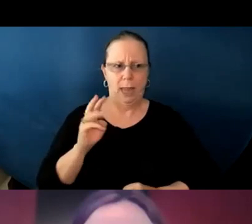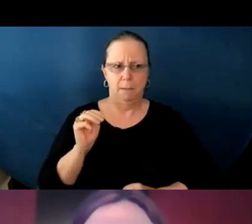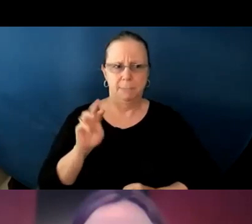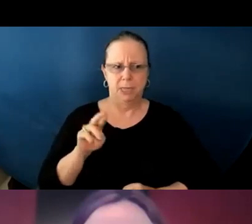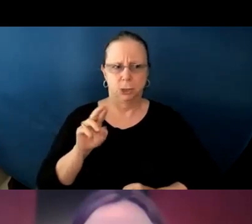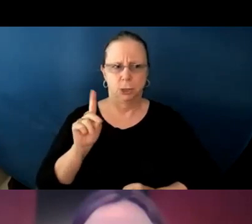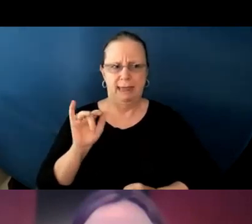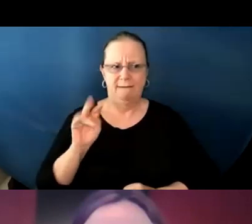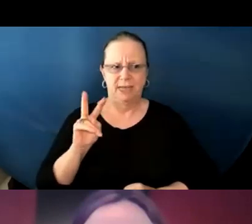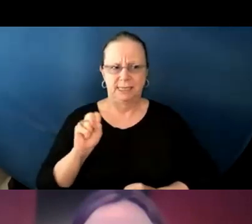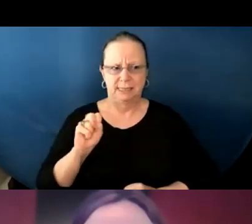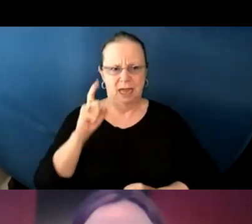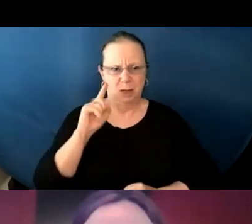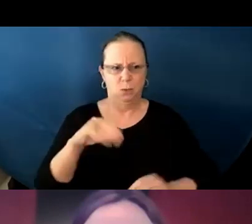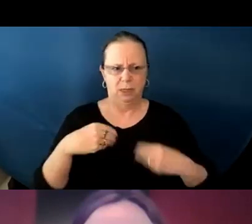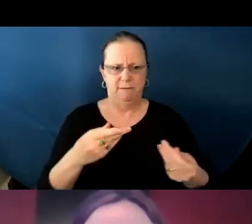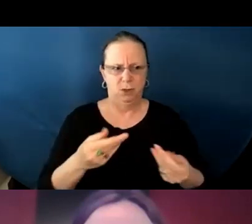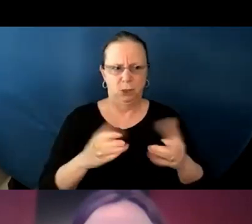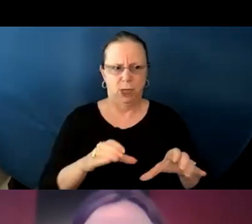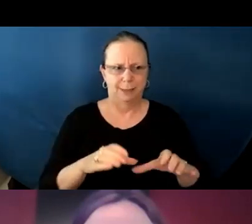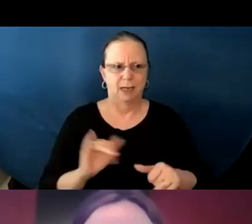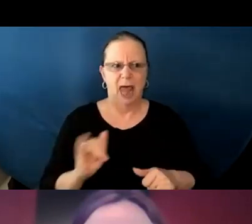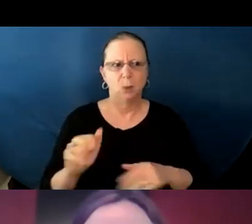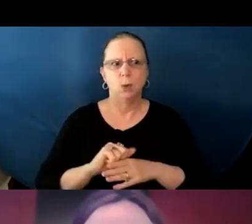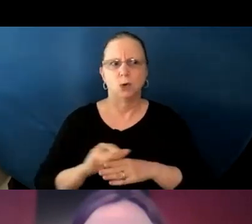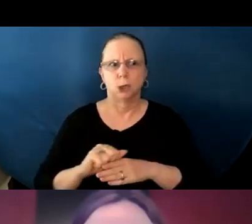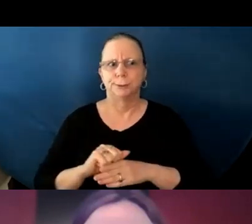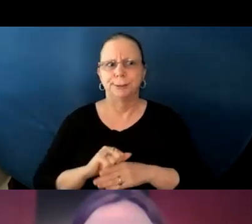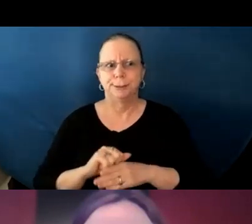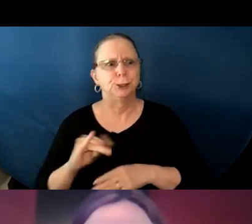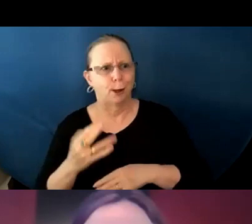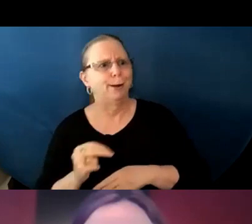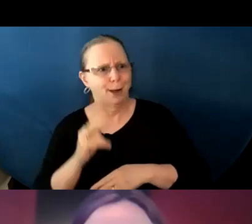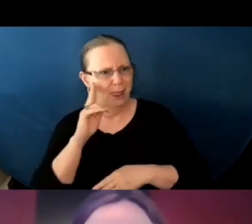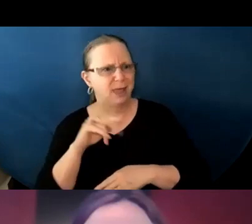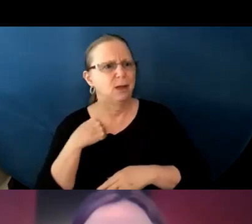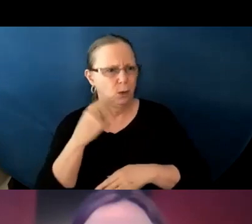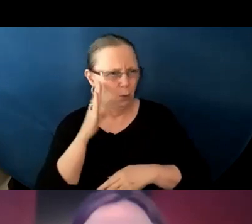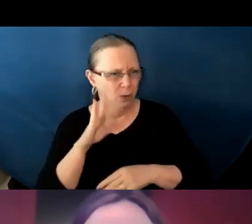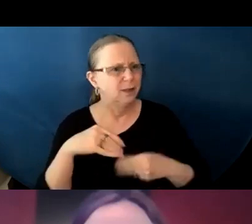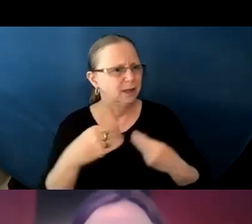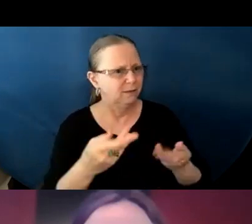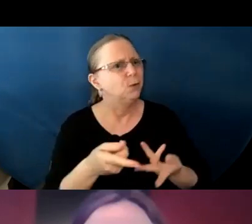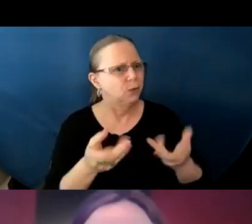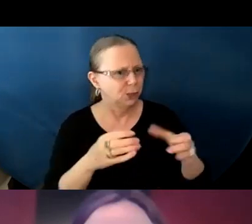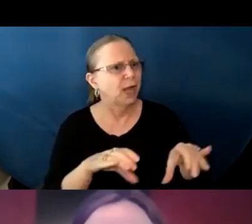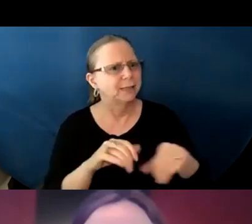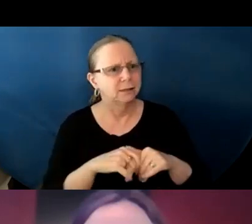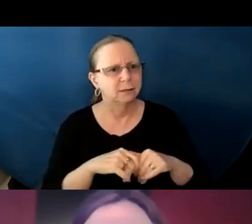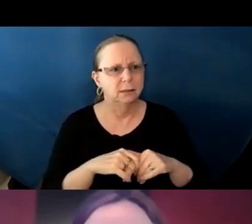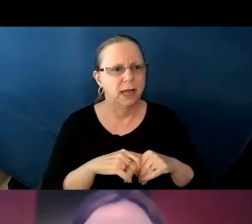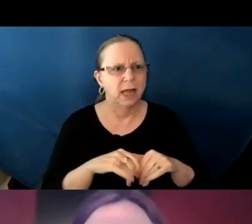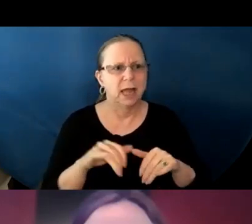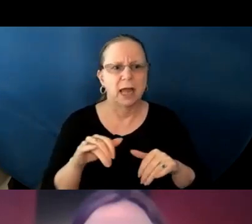I think we're going to give you a chance. Like somebody saying, just like we rehearsed it, John, I think we're going to give you a chance. And like that, I became a